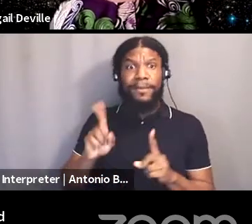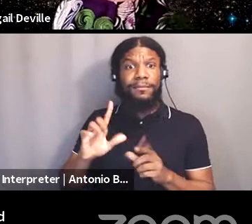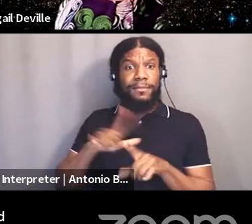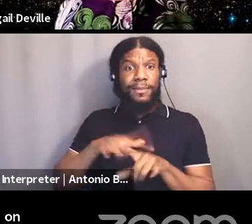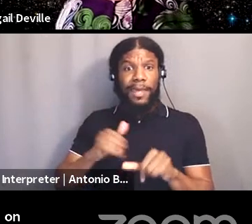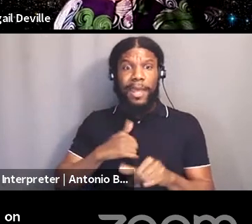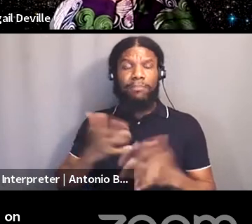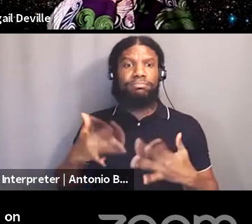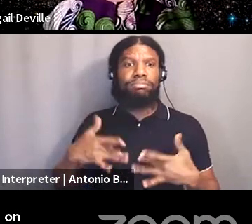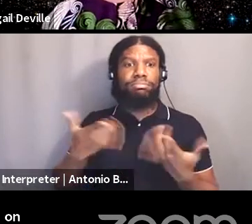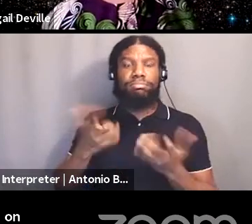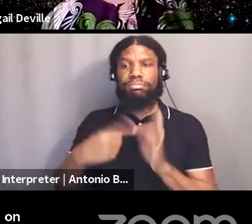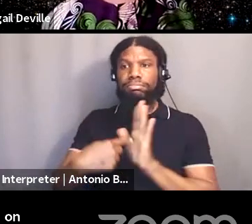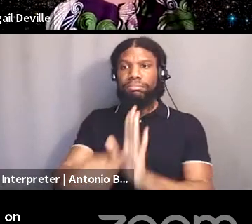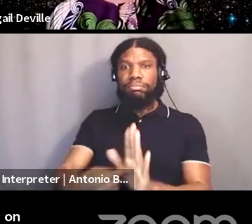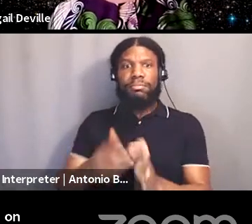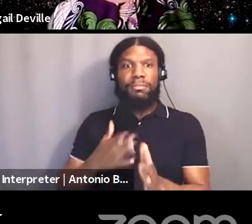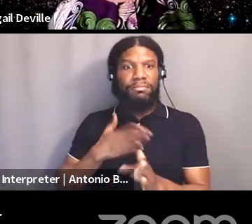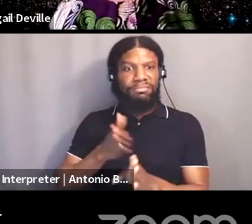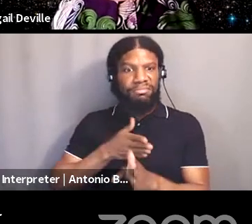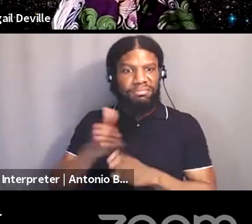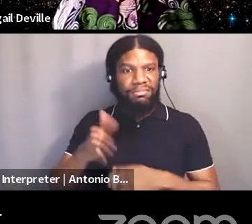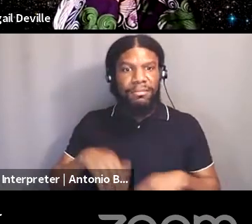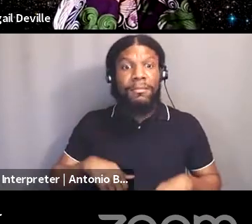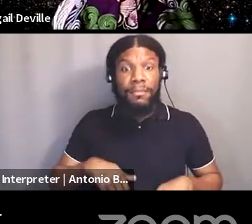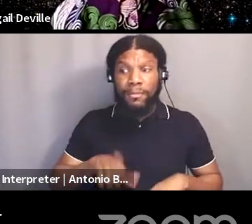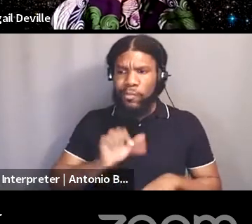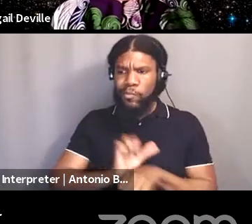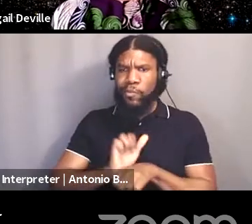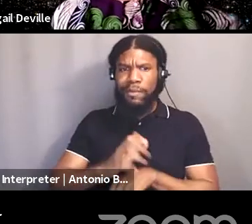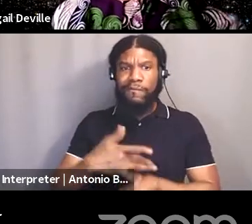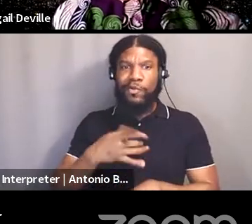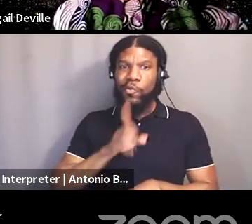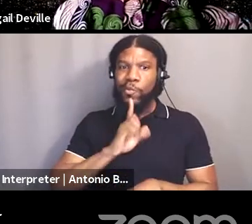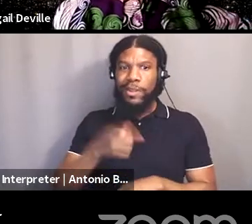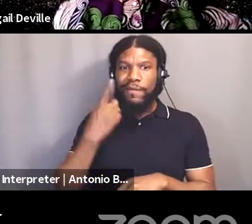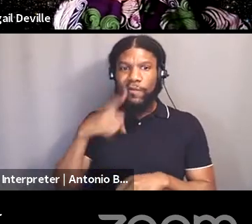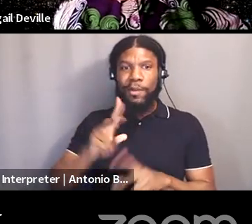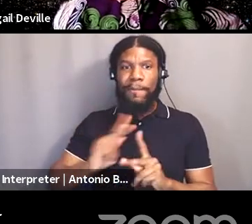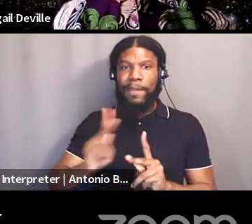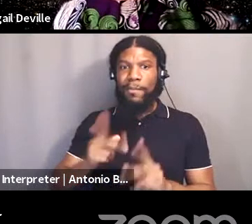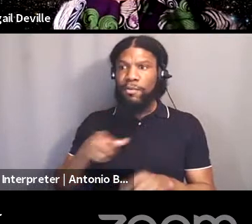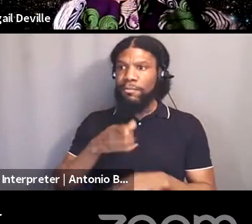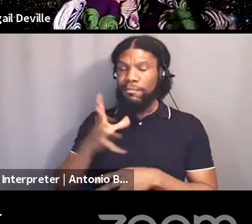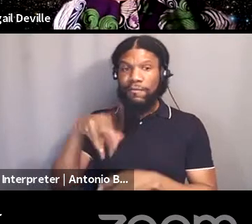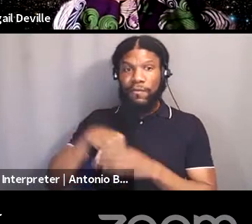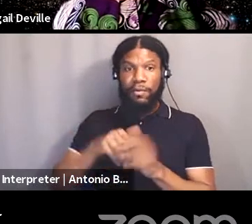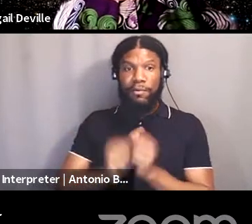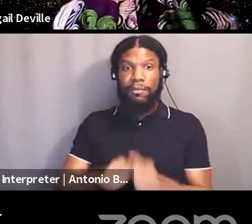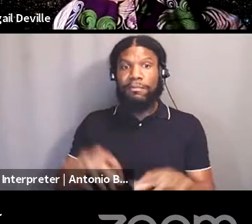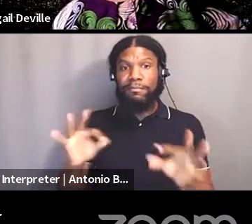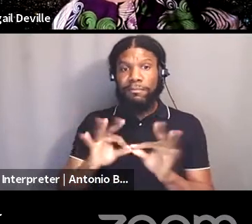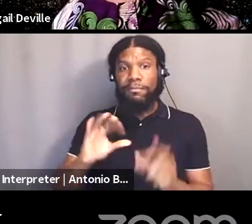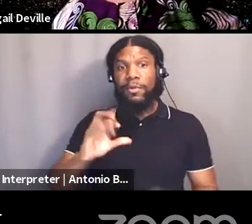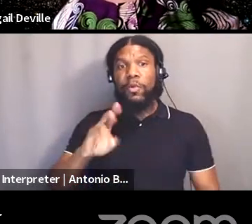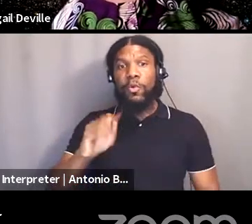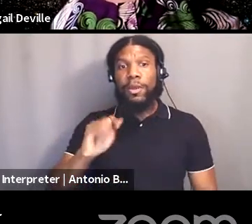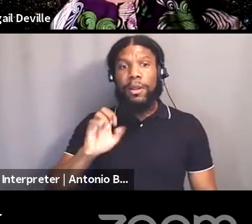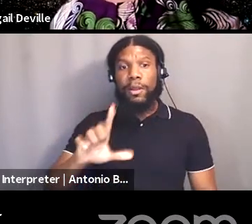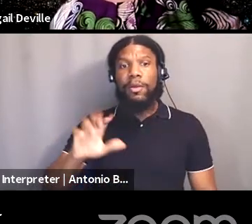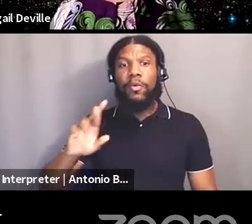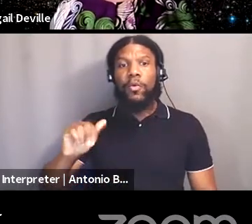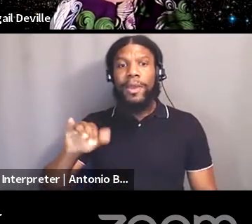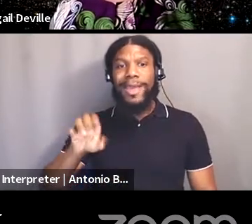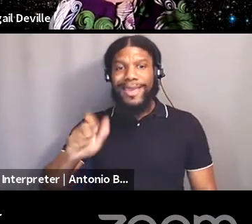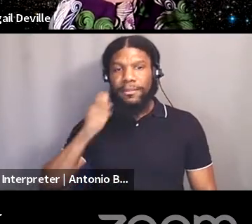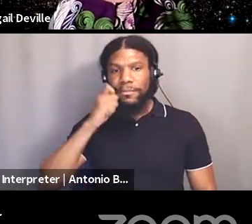think that the work is kind of made for people who are interested in critical race theory, but also who love Agatha